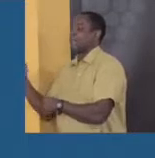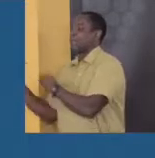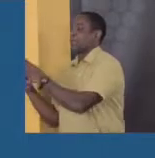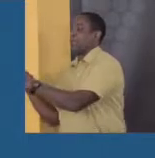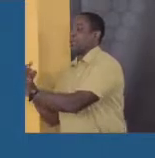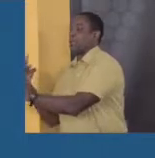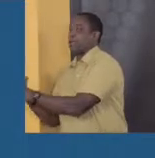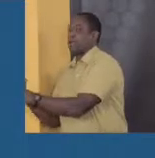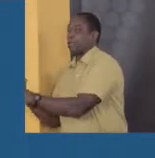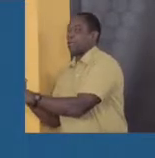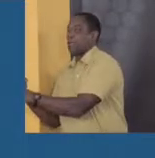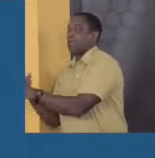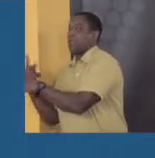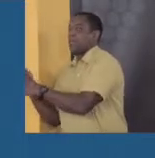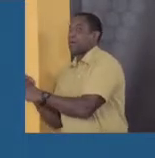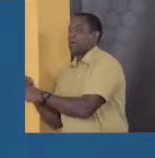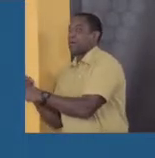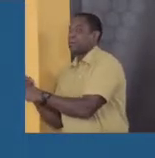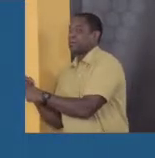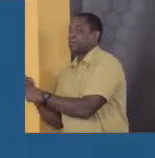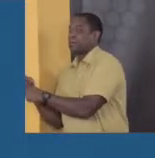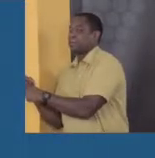world production